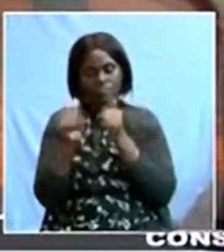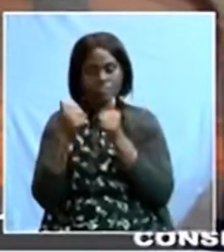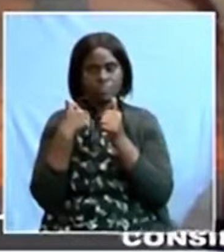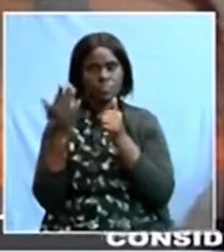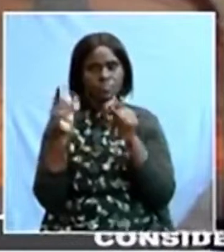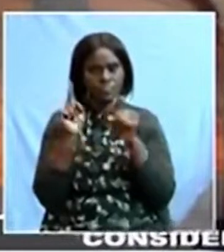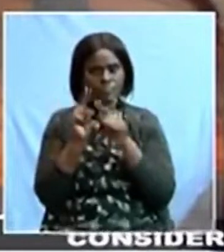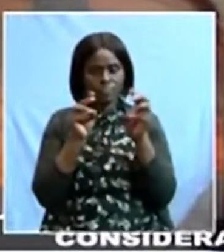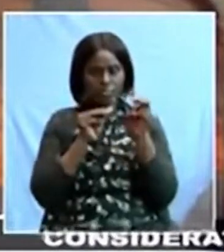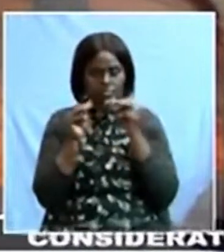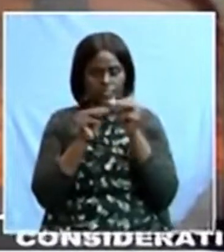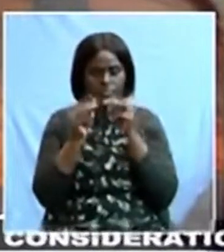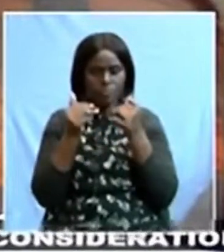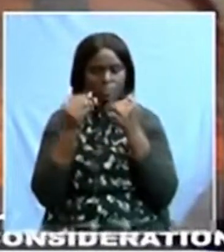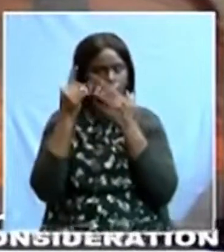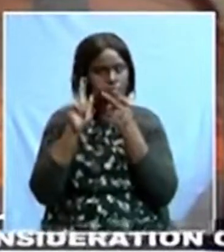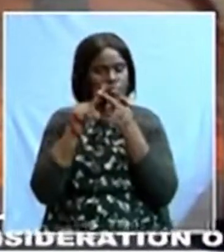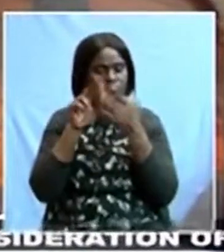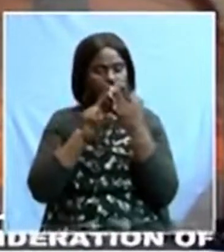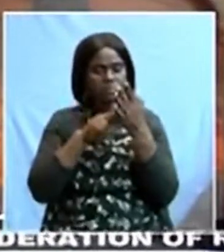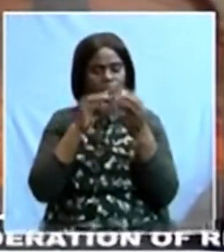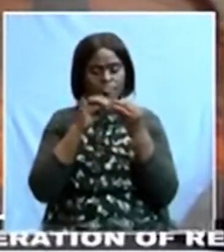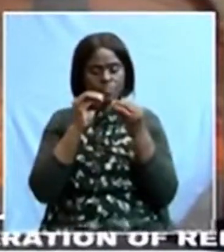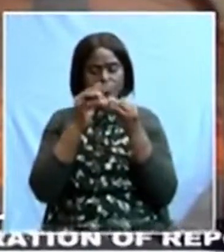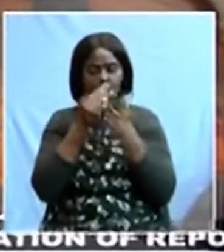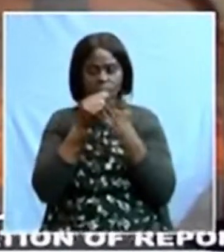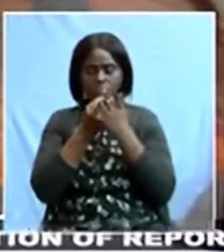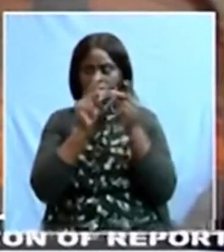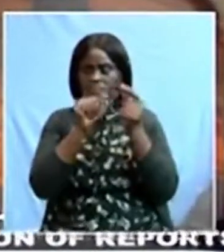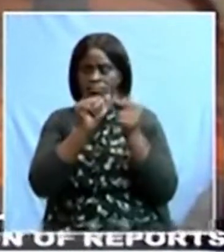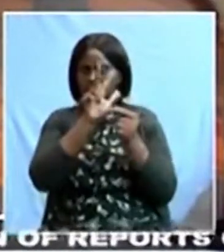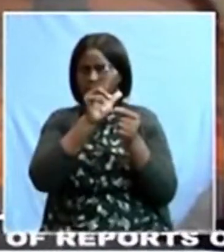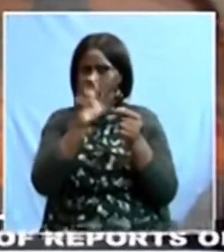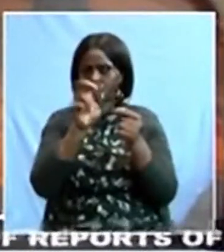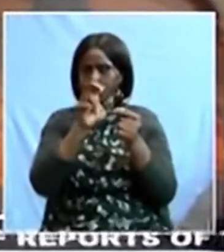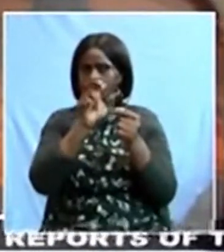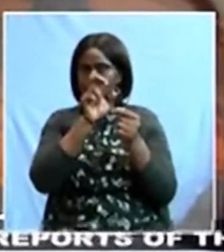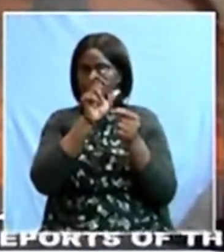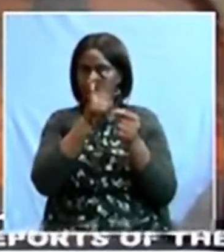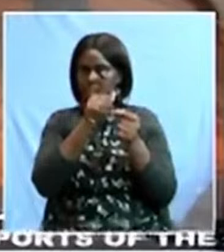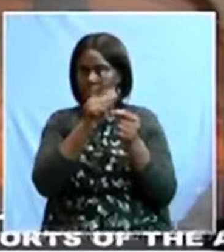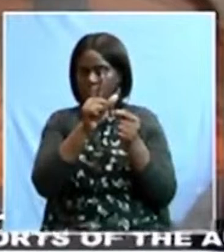taken. Management wishes to report that funds amounting to